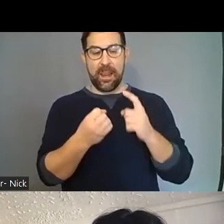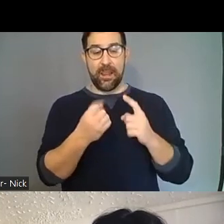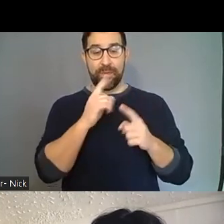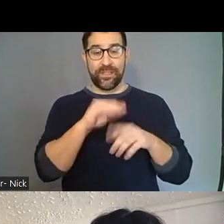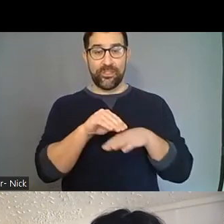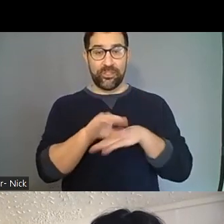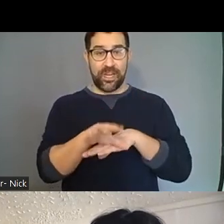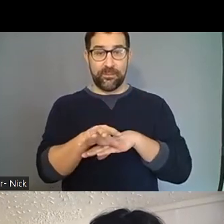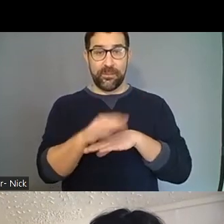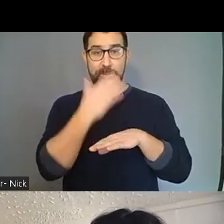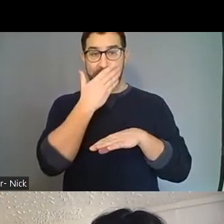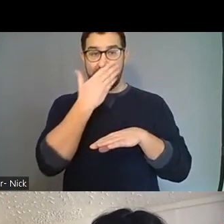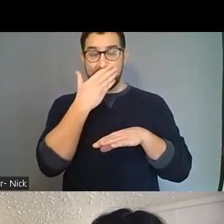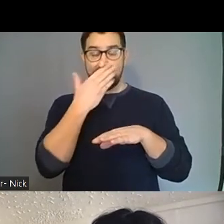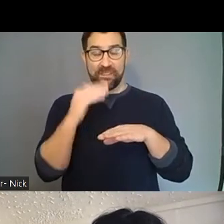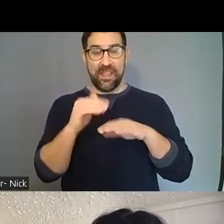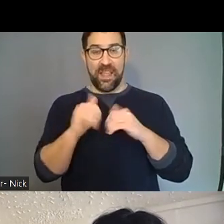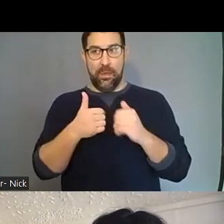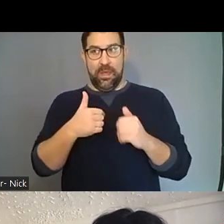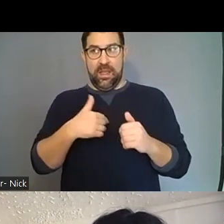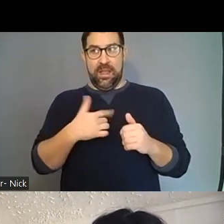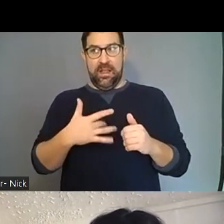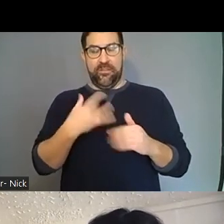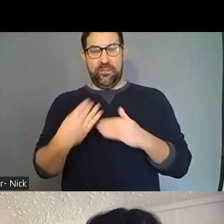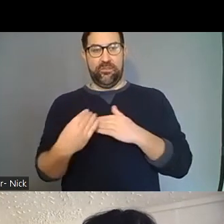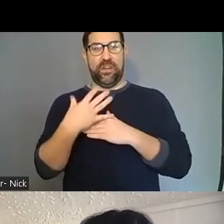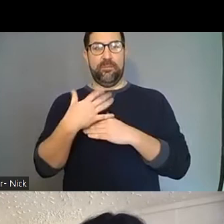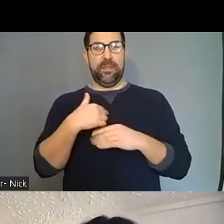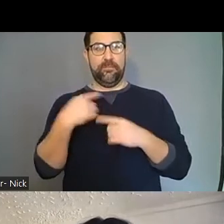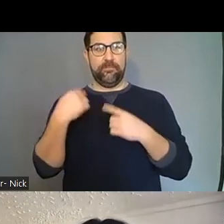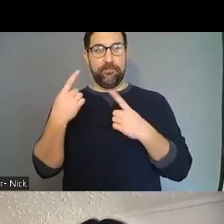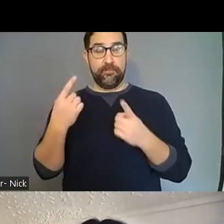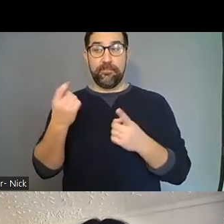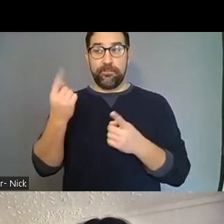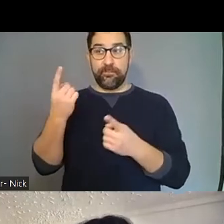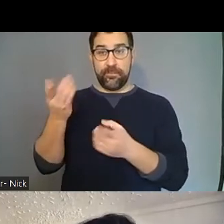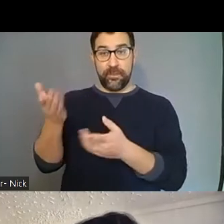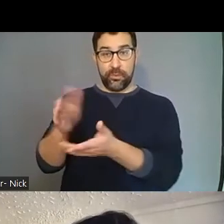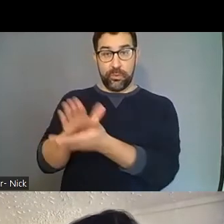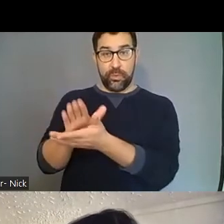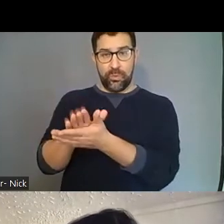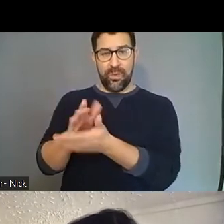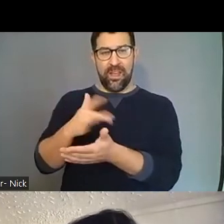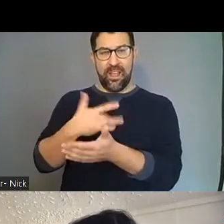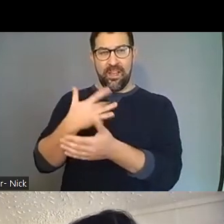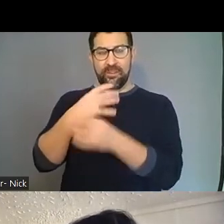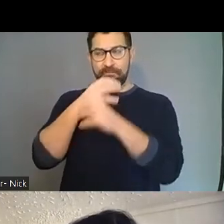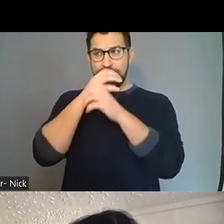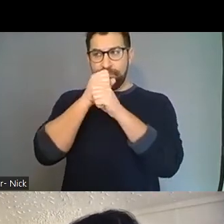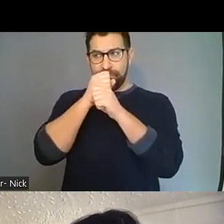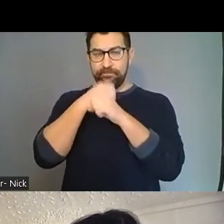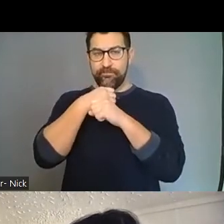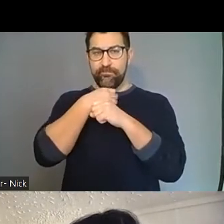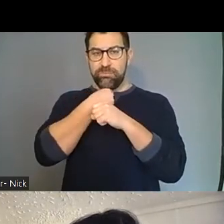or conformed the ways in which I feel. A lot of times, even when I'm at school, I feel really, really suffocated or